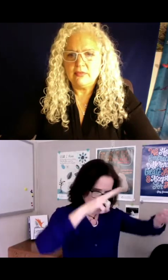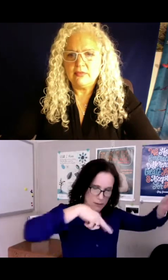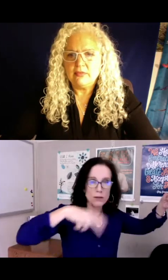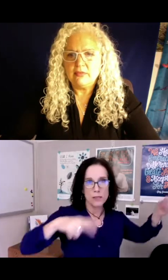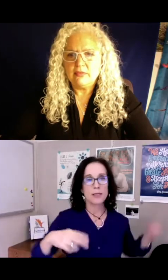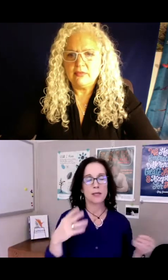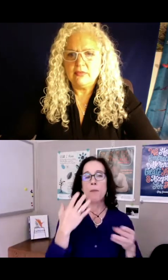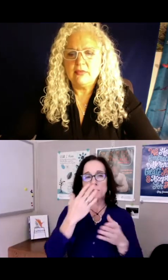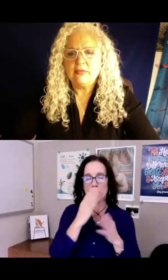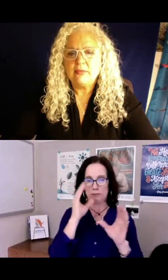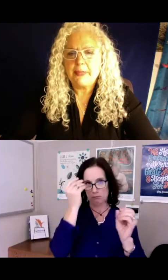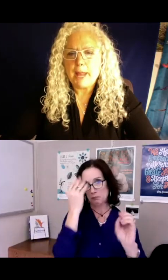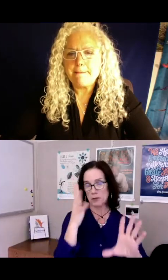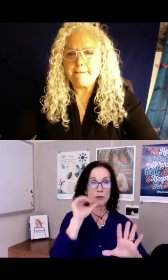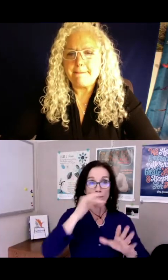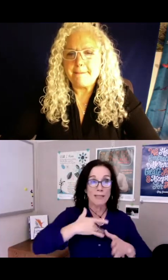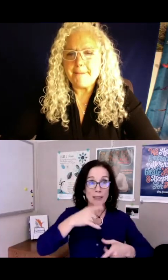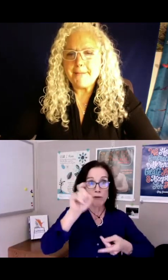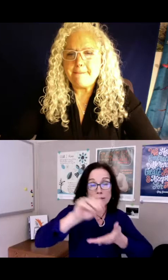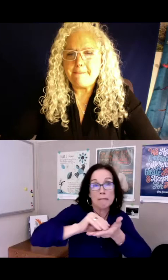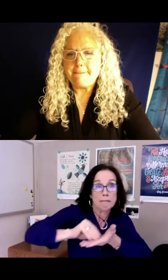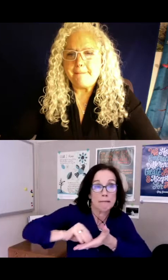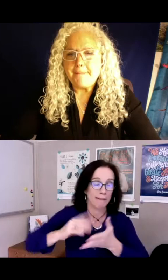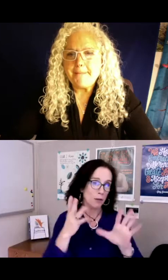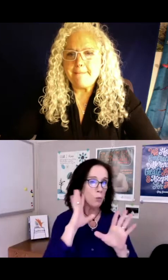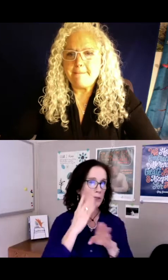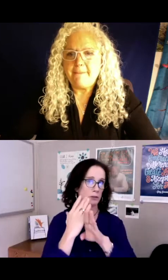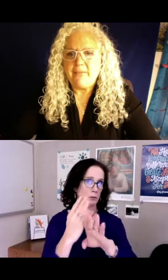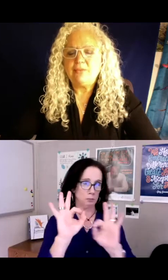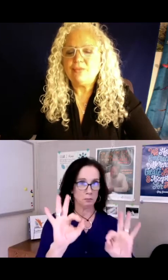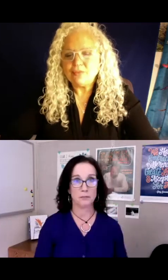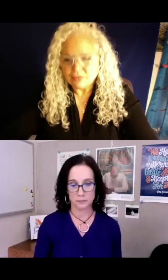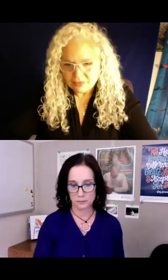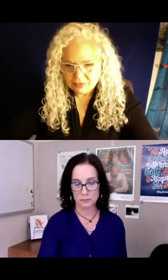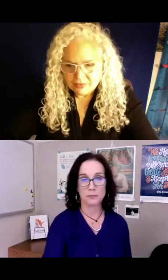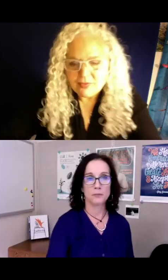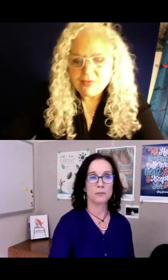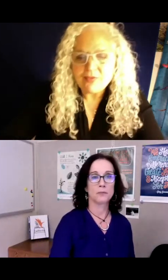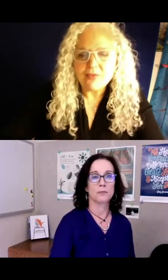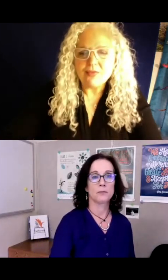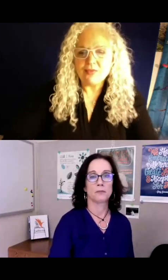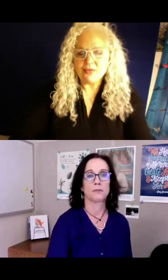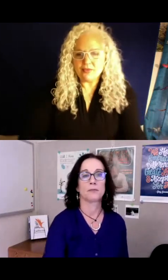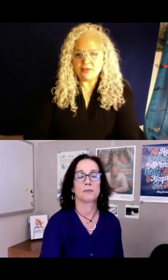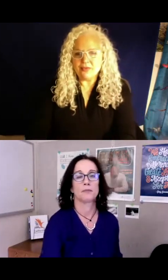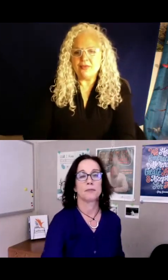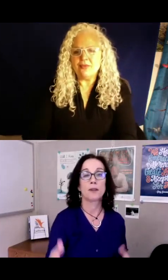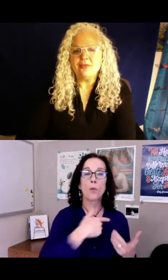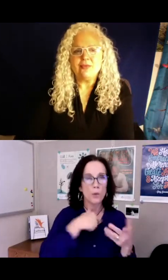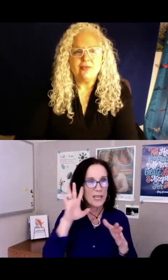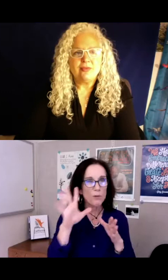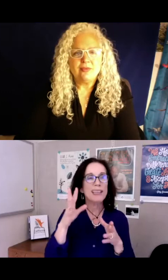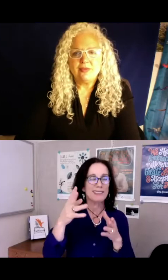your next IEP and kind of read over that. So don't feel like you need to take notes. We will be sharing this information.